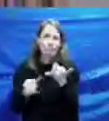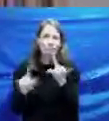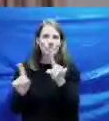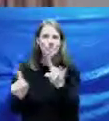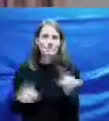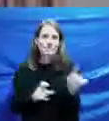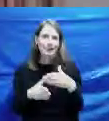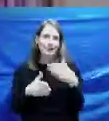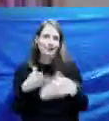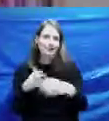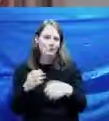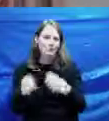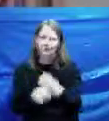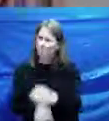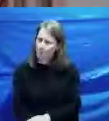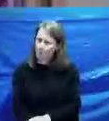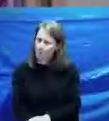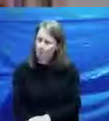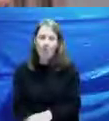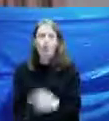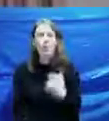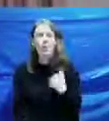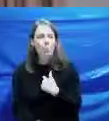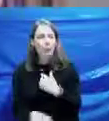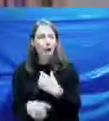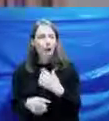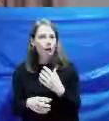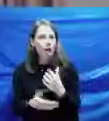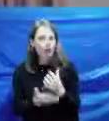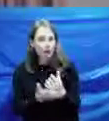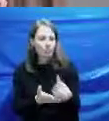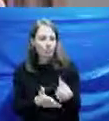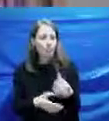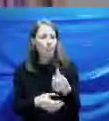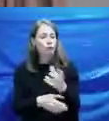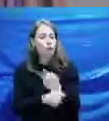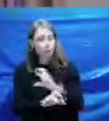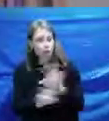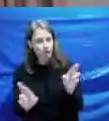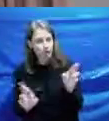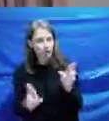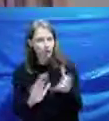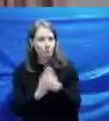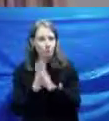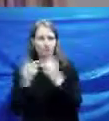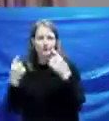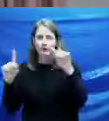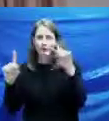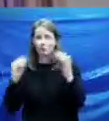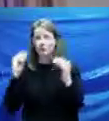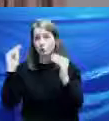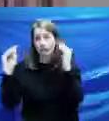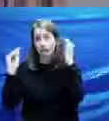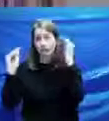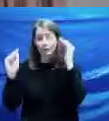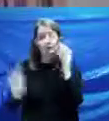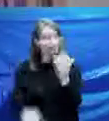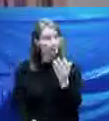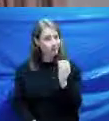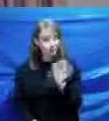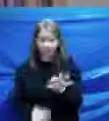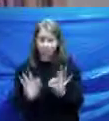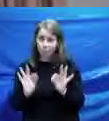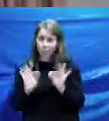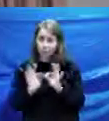for what is going to make us successful adults in the future is a very important thing. And it's not just, you